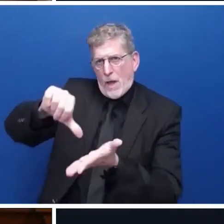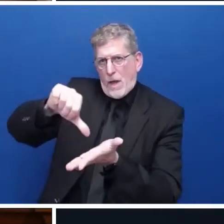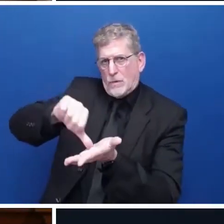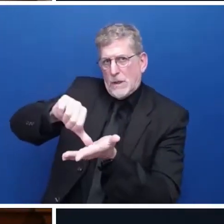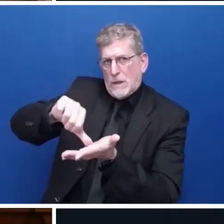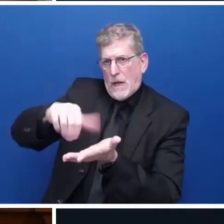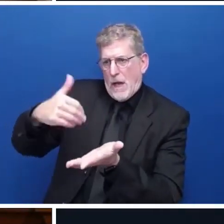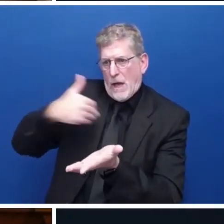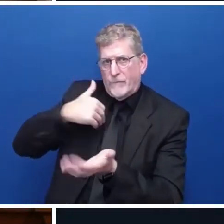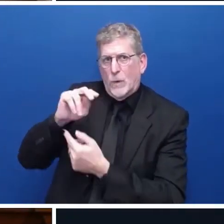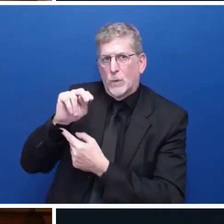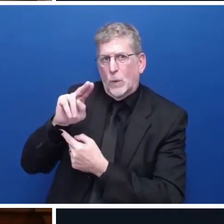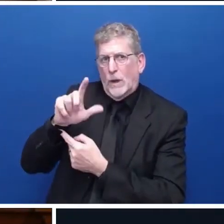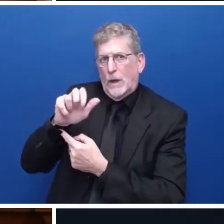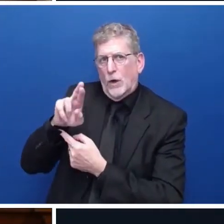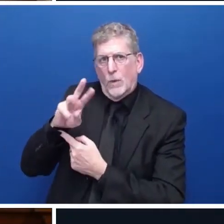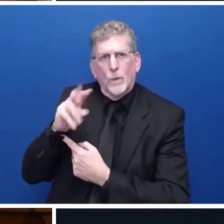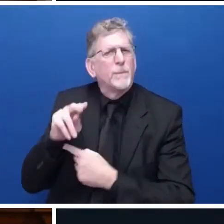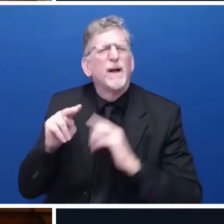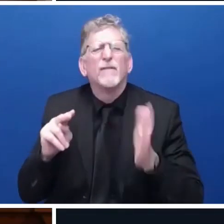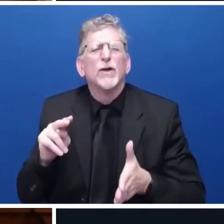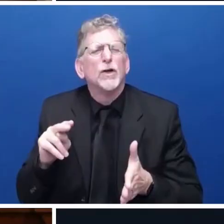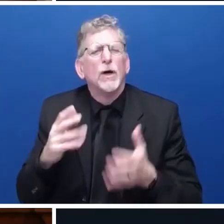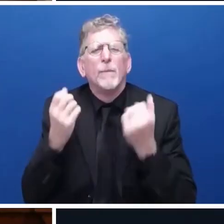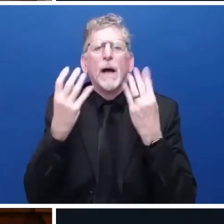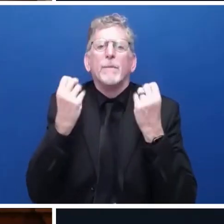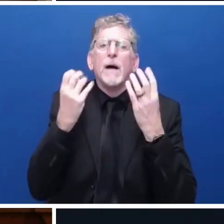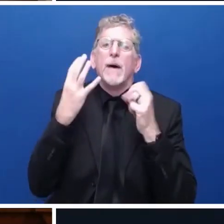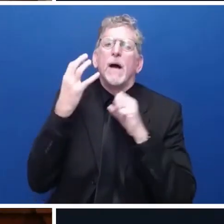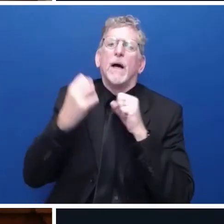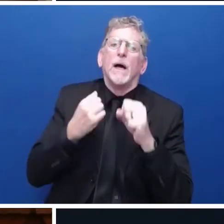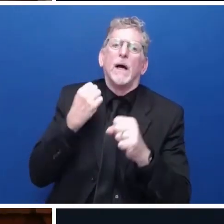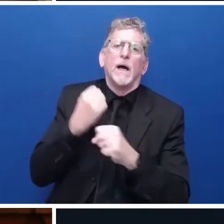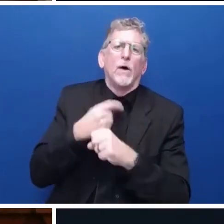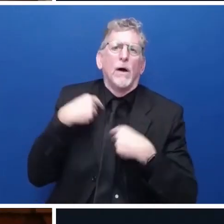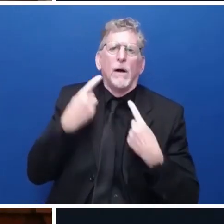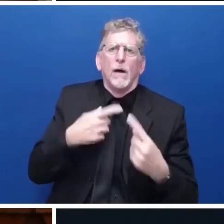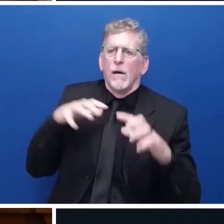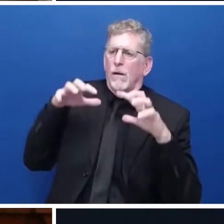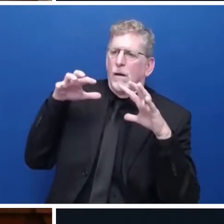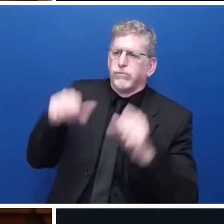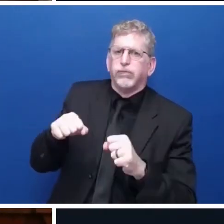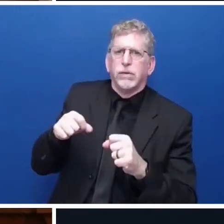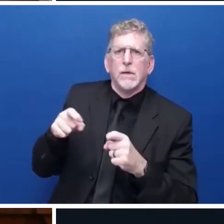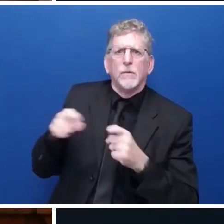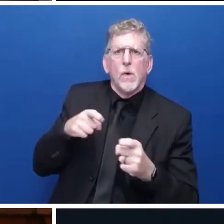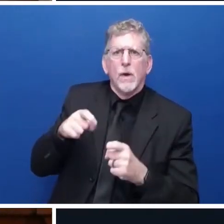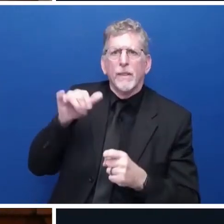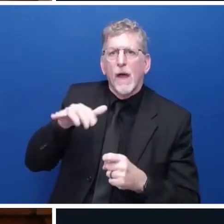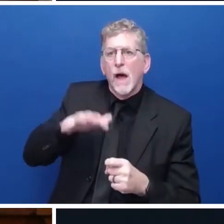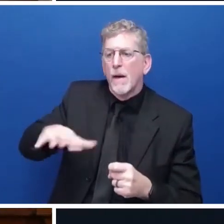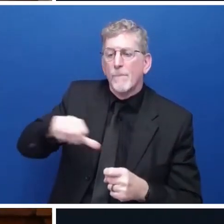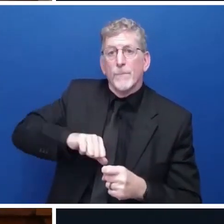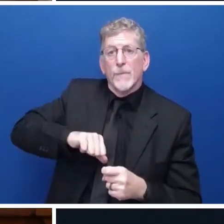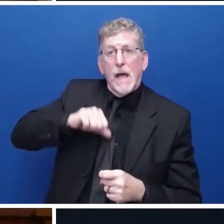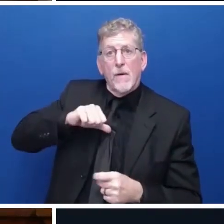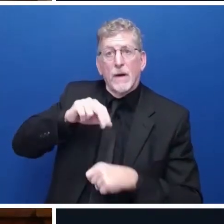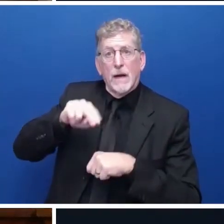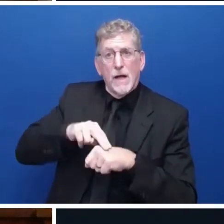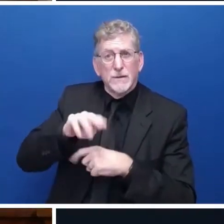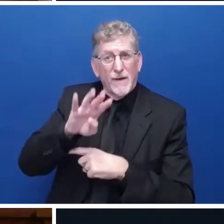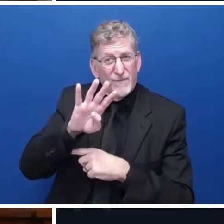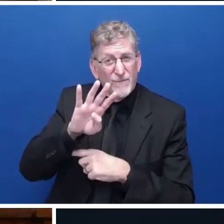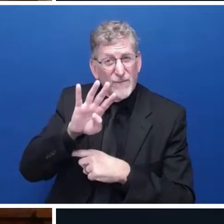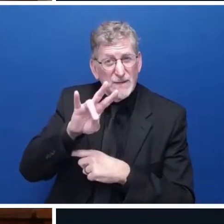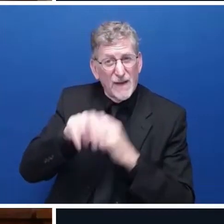decades. Since they seized control of that proud nation 47 years ago, the regime and its murderous proxies